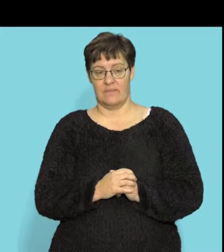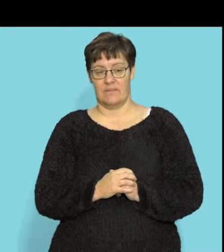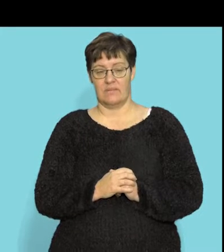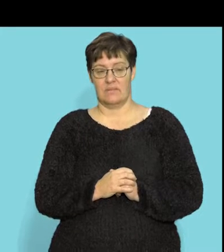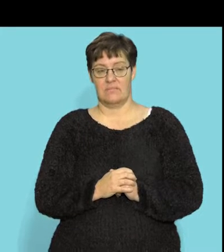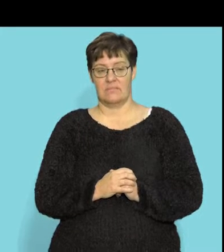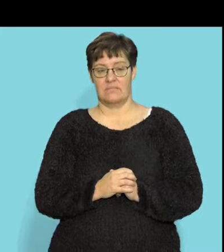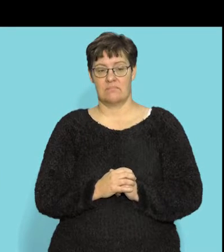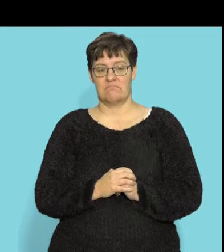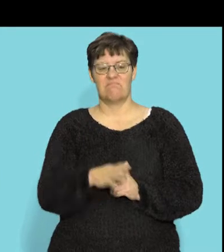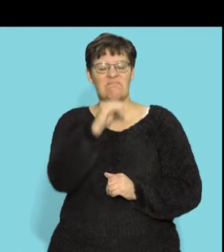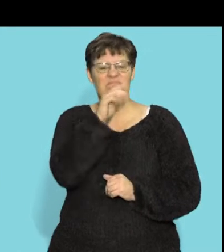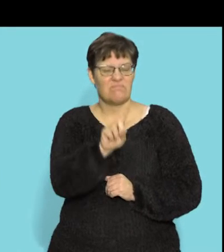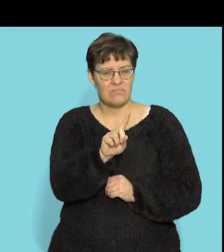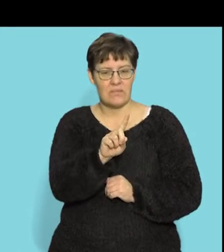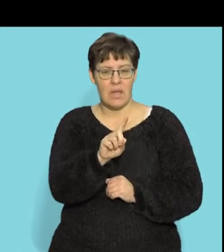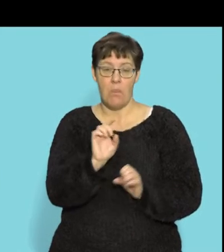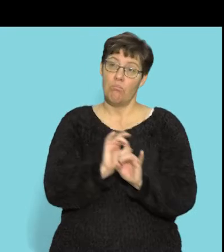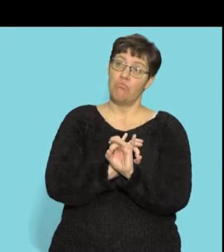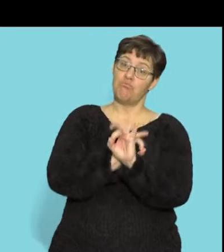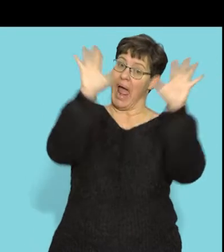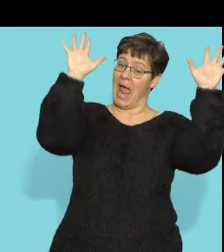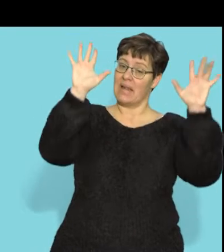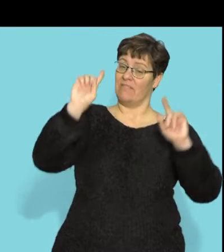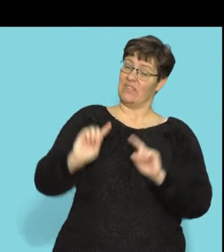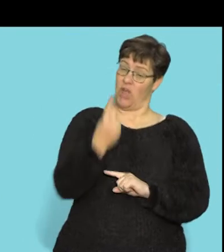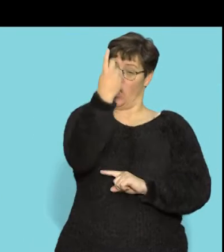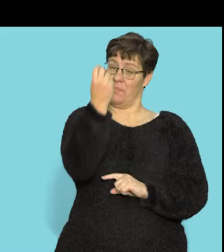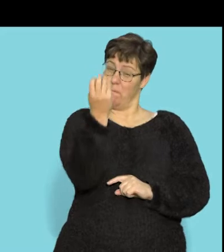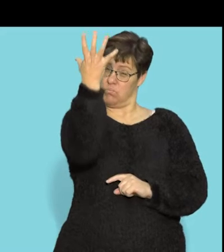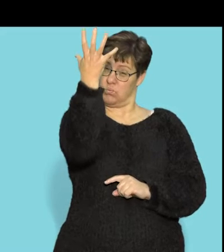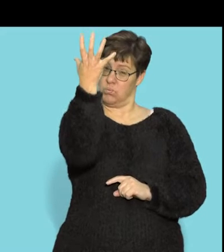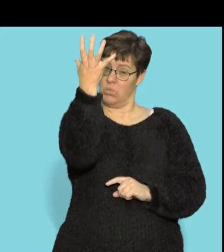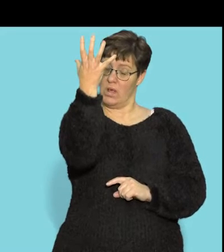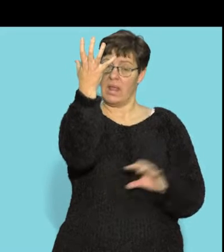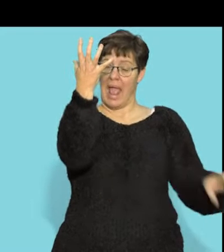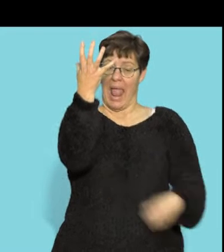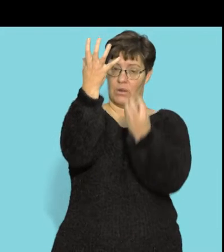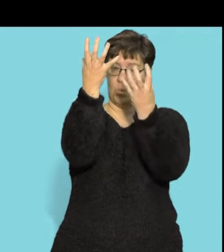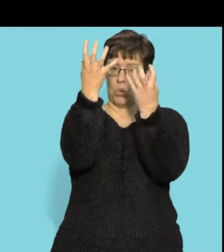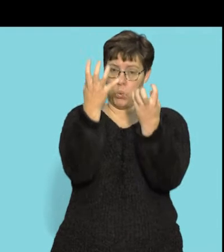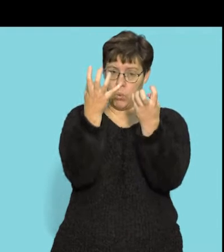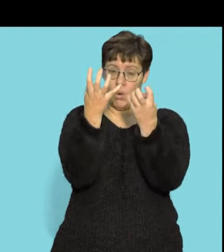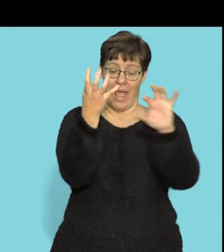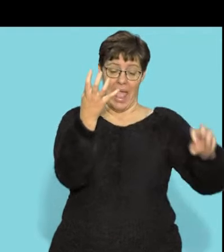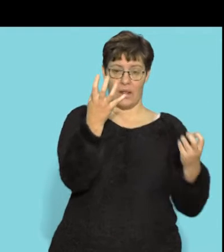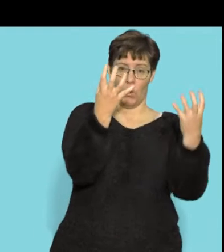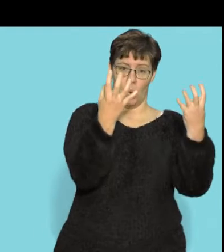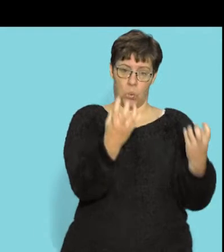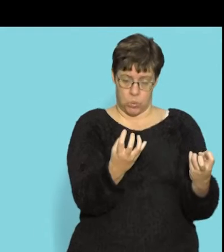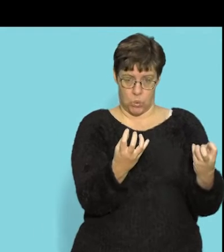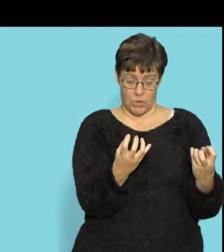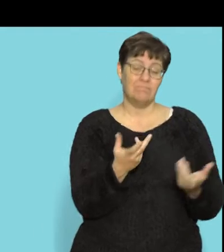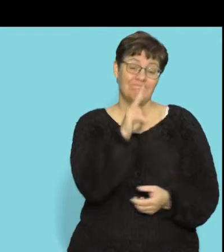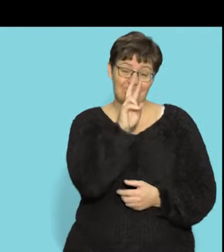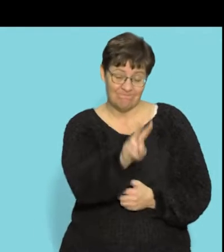Okay, dimmer, it means less brighter, right? Okay, now we also want to look at